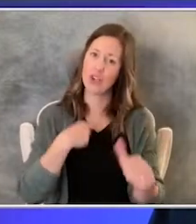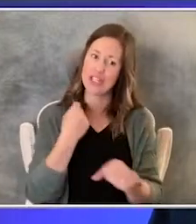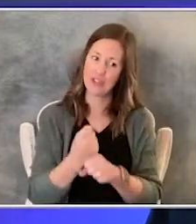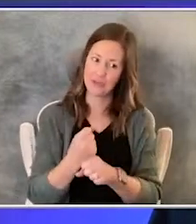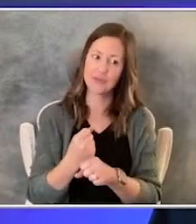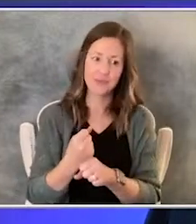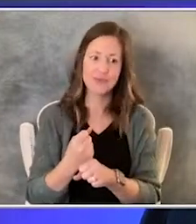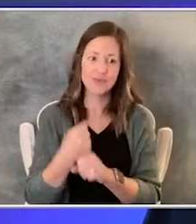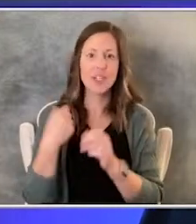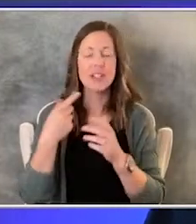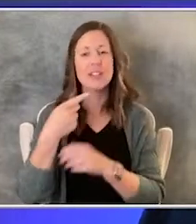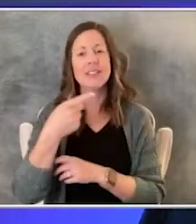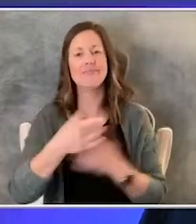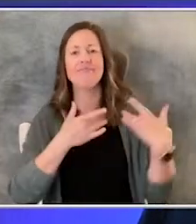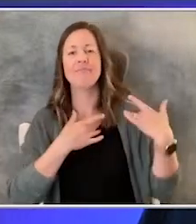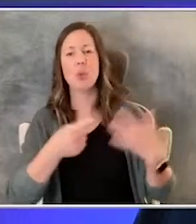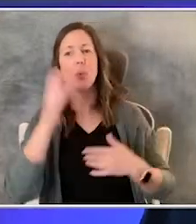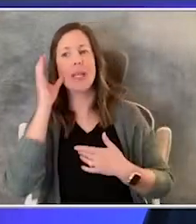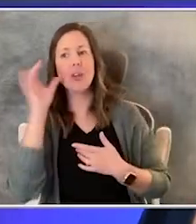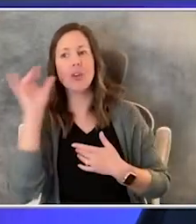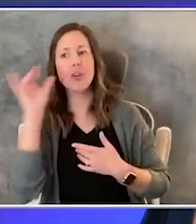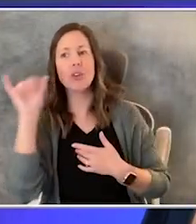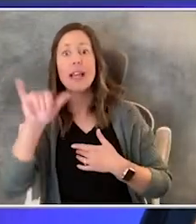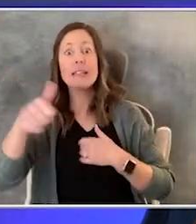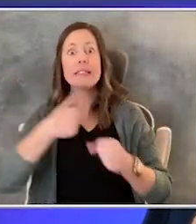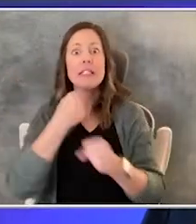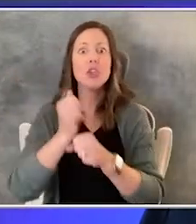on your roof, and how soon before you could do that?